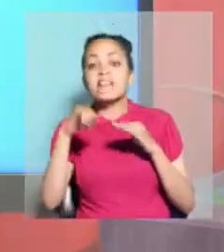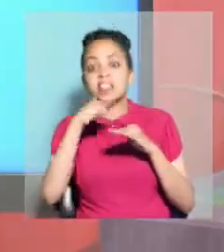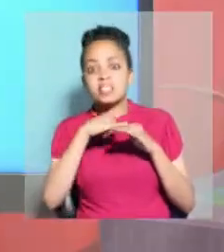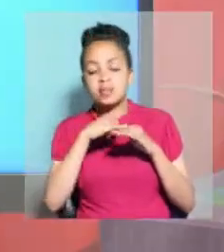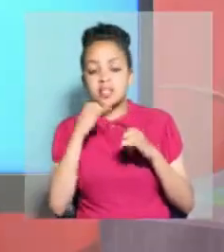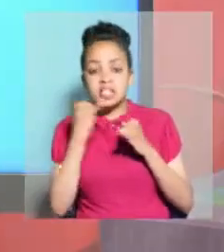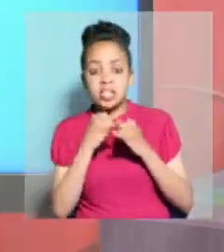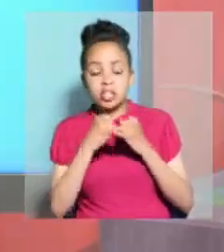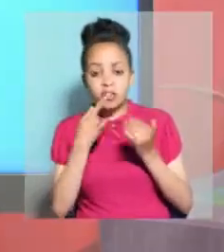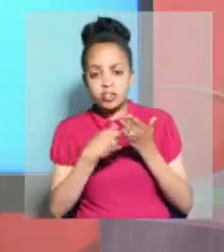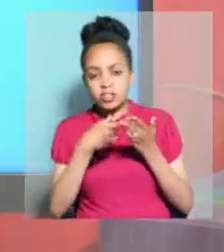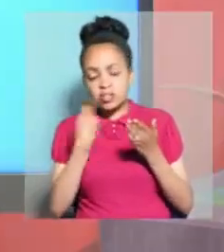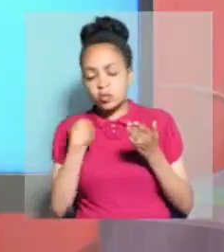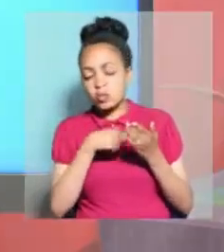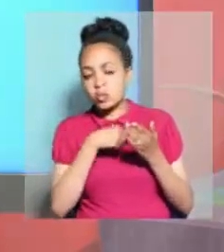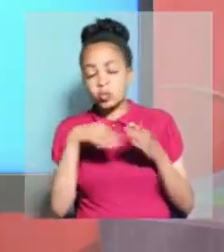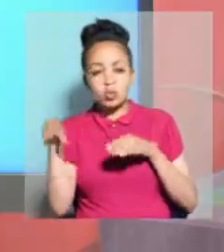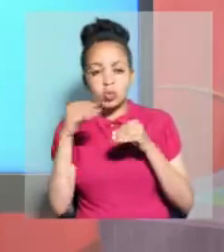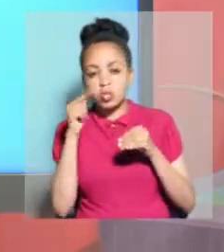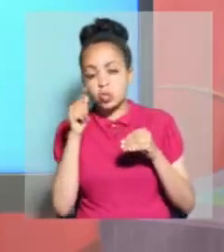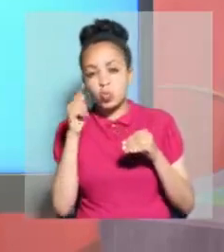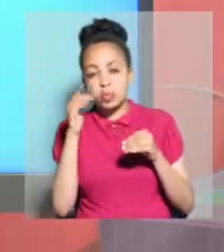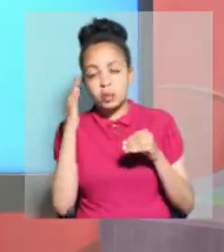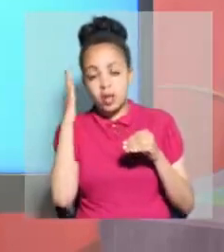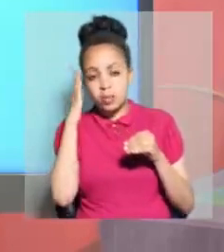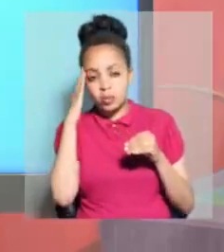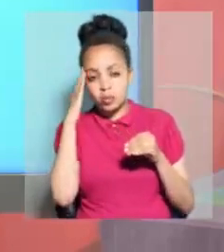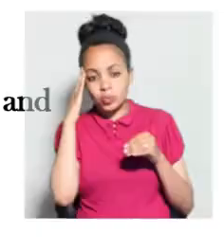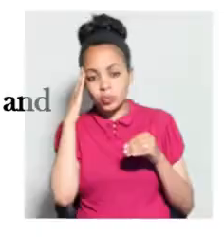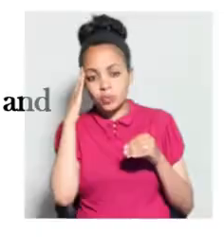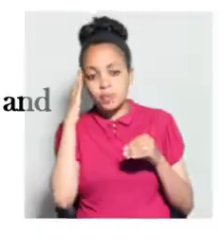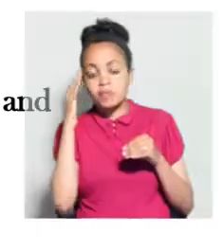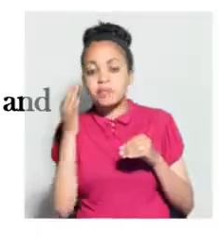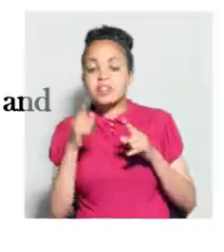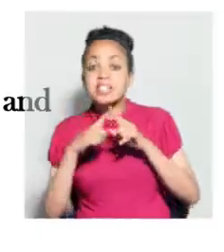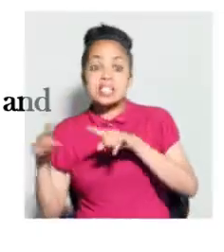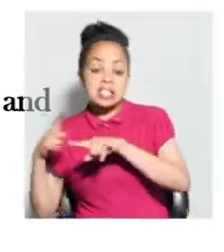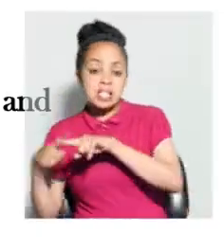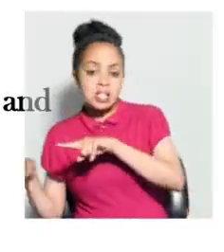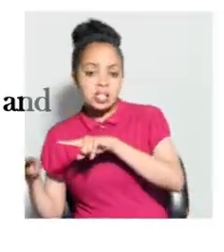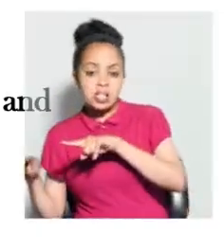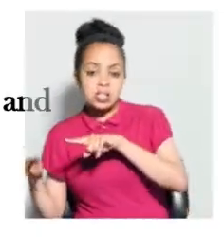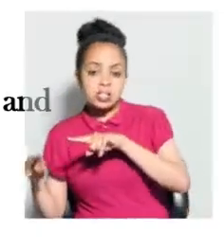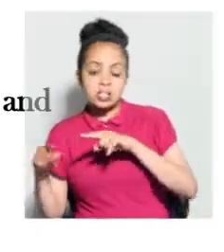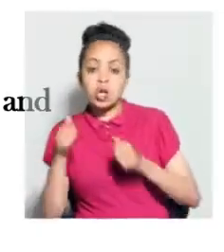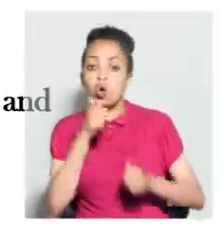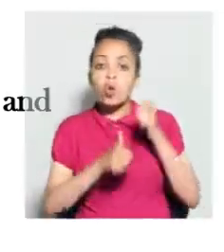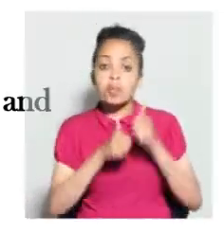At the end of this lesson, student, you will be able to distinguish